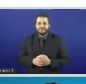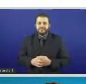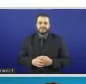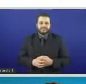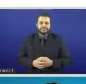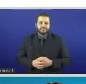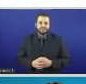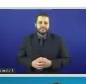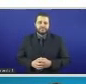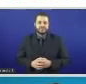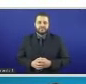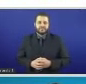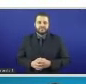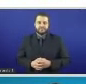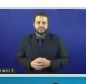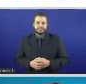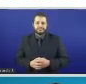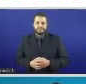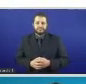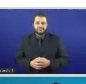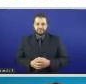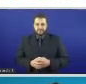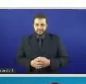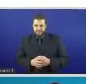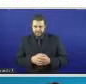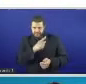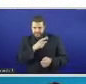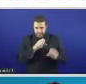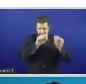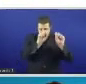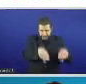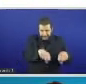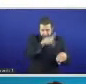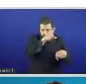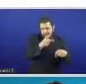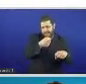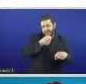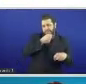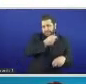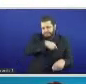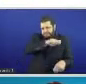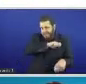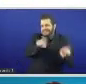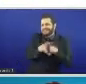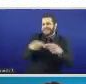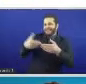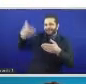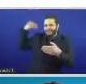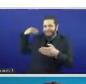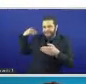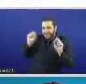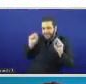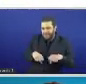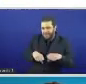in Spanglish, like always. But we need to understand you.